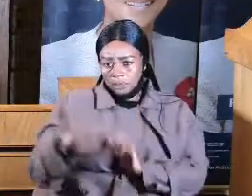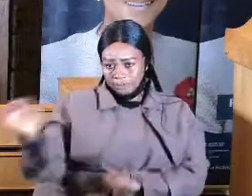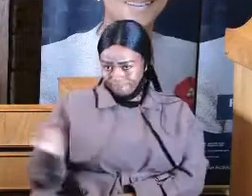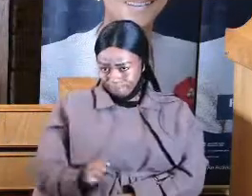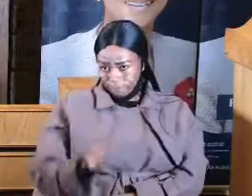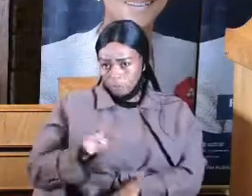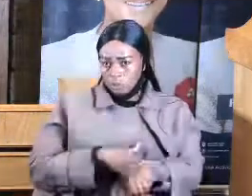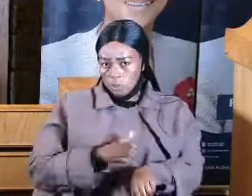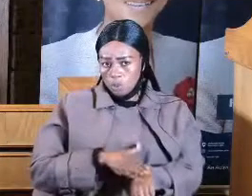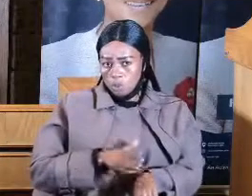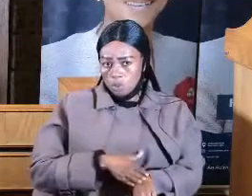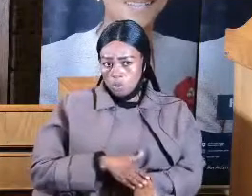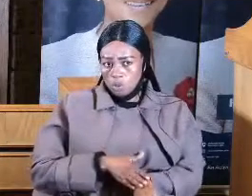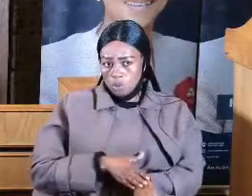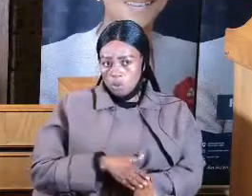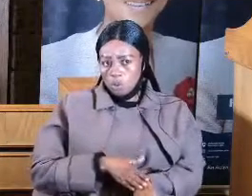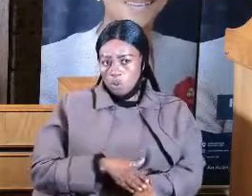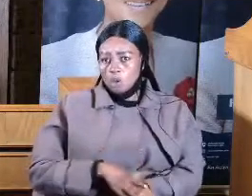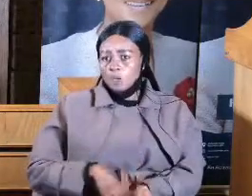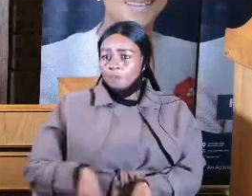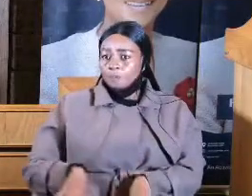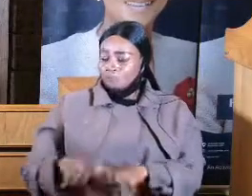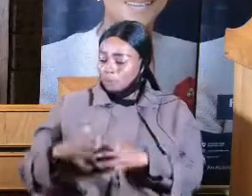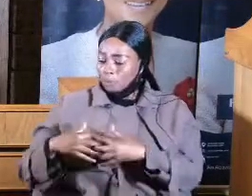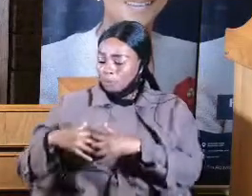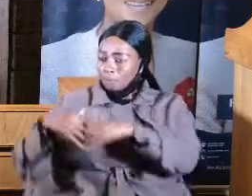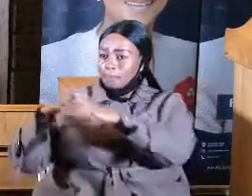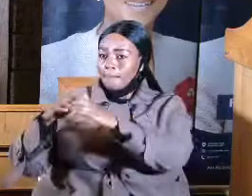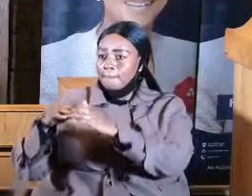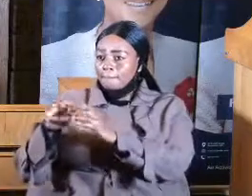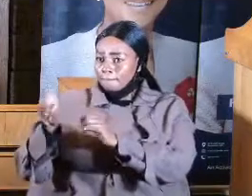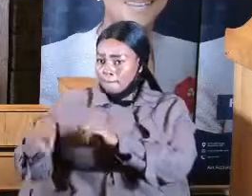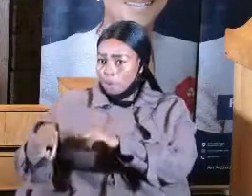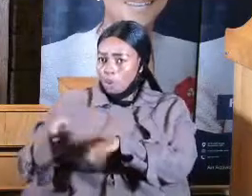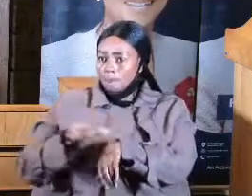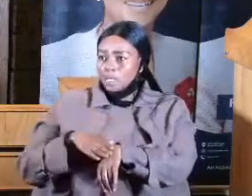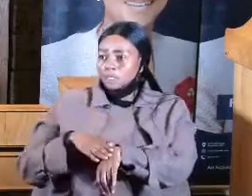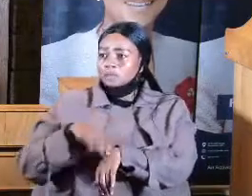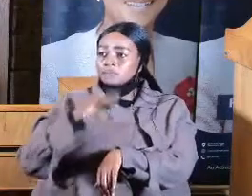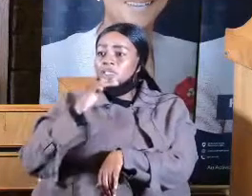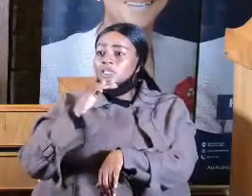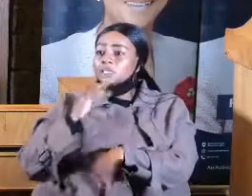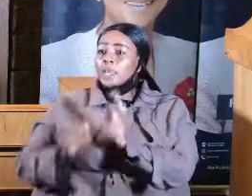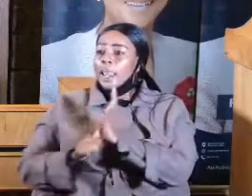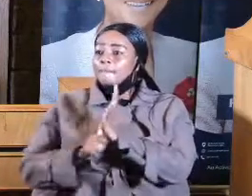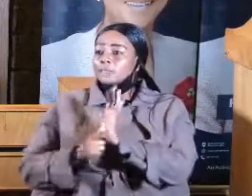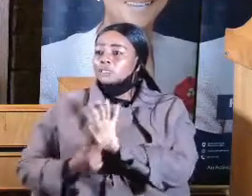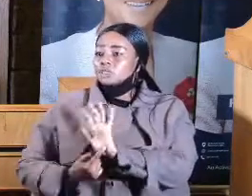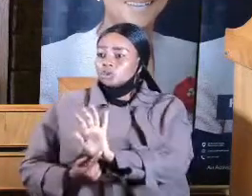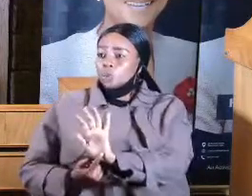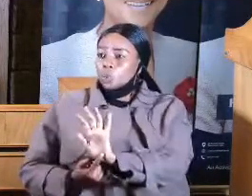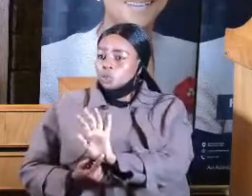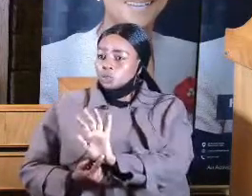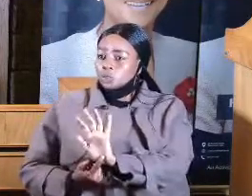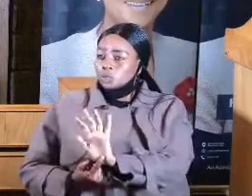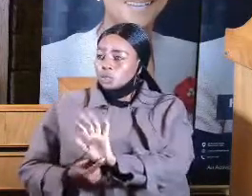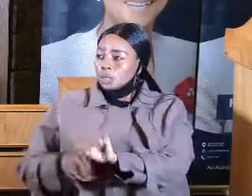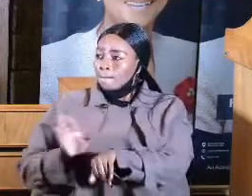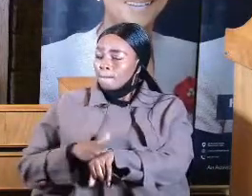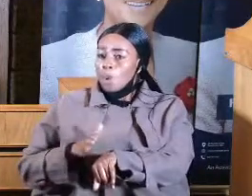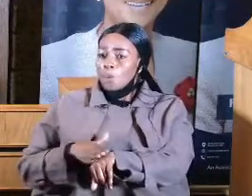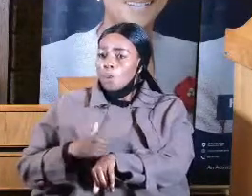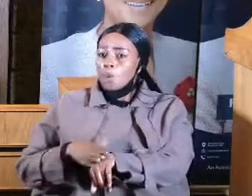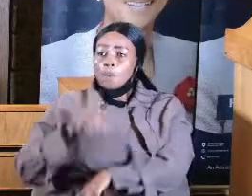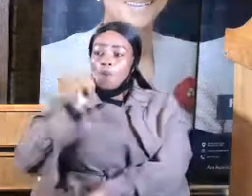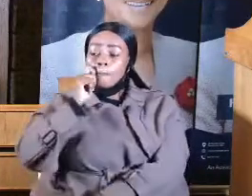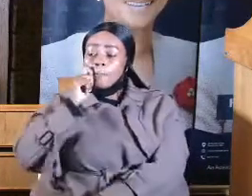and vacancies be created, which means stats shows that more men